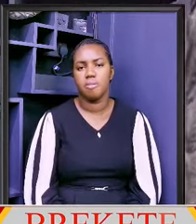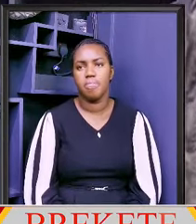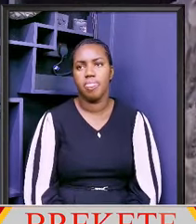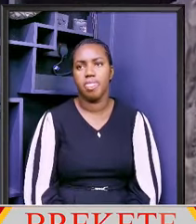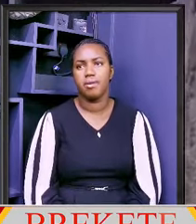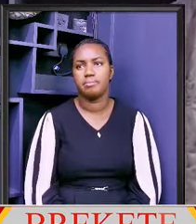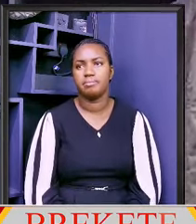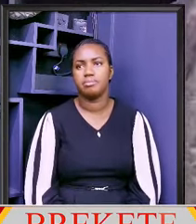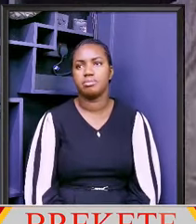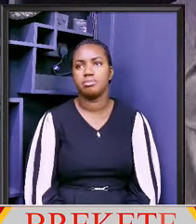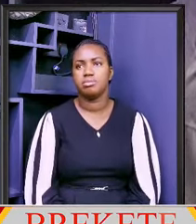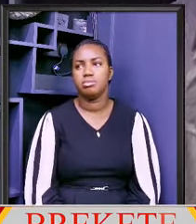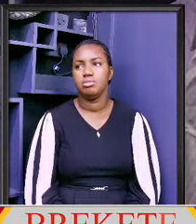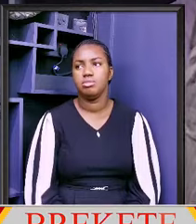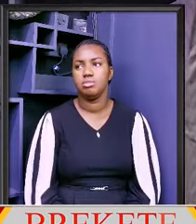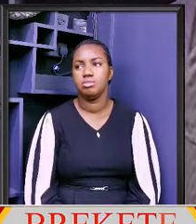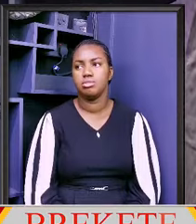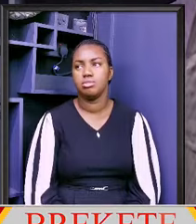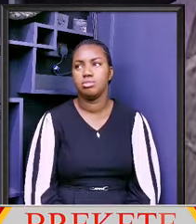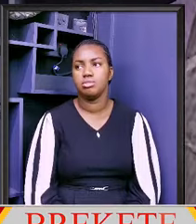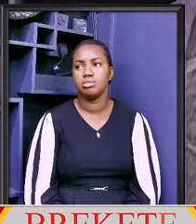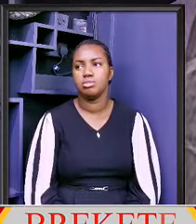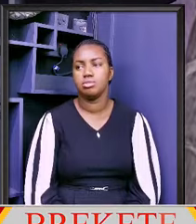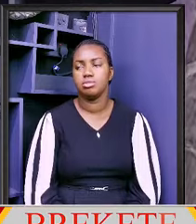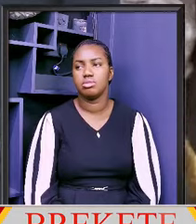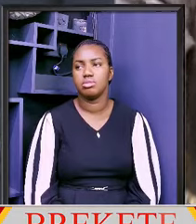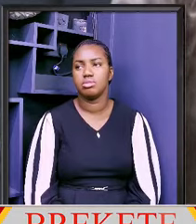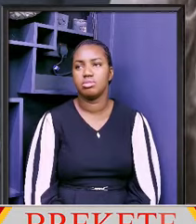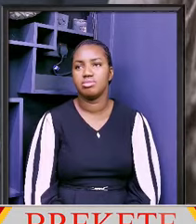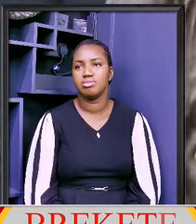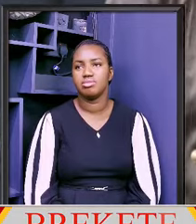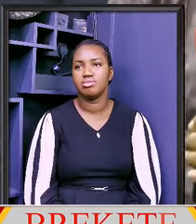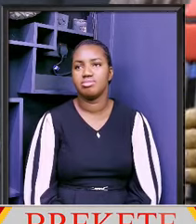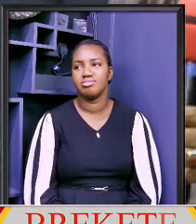No, I'm talking general. I'm not talking individual. Leave me alone, sir.